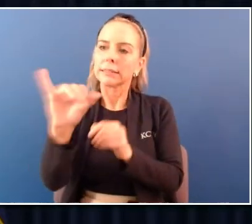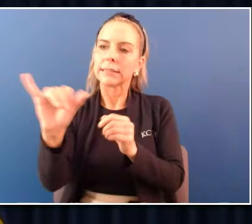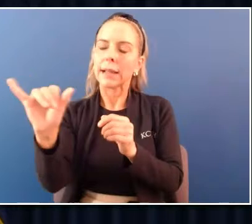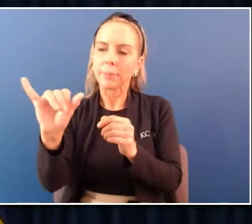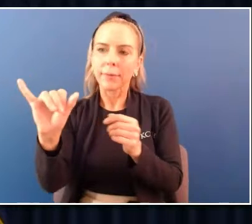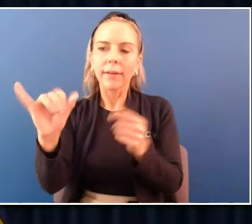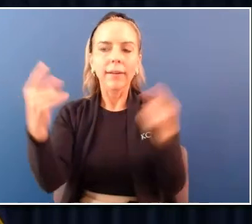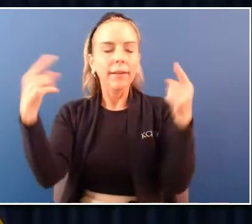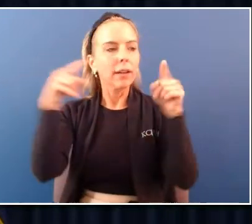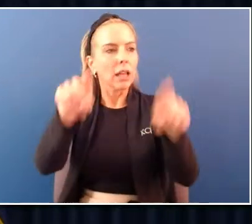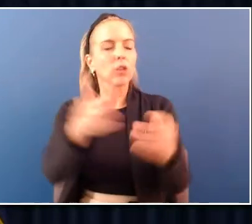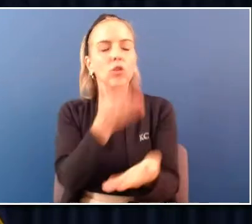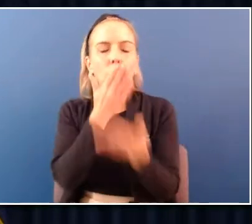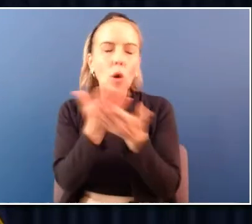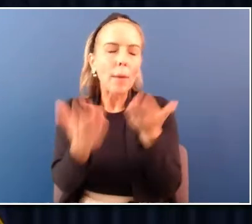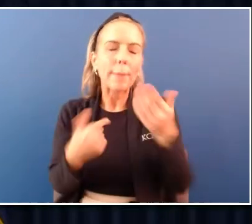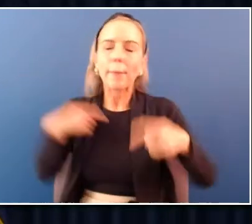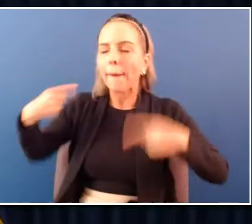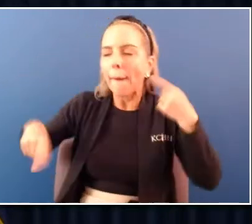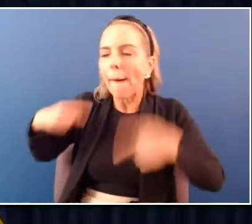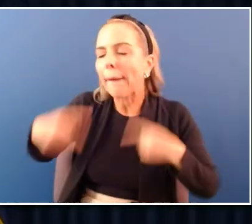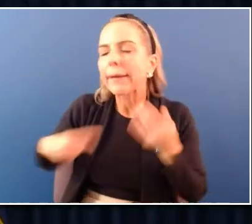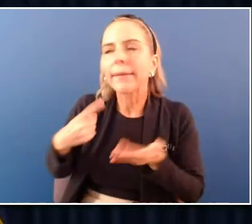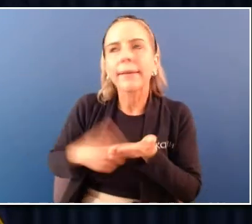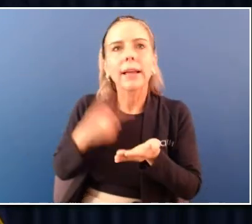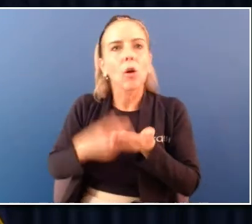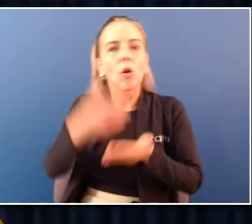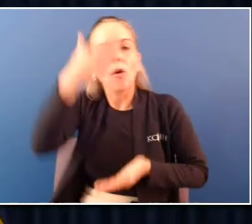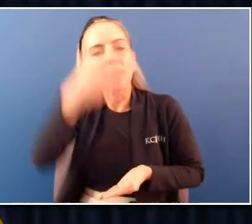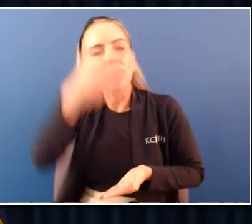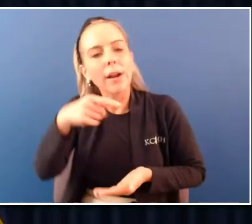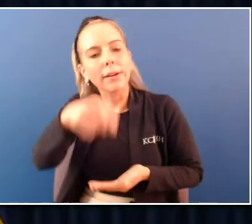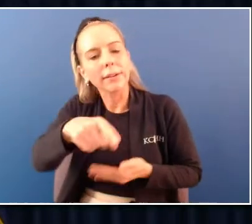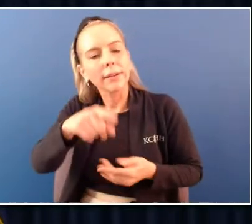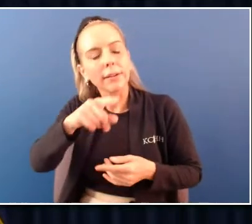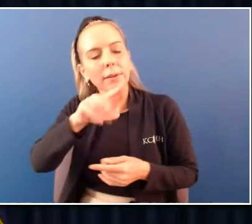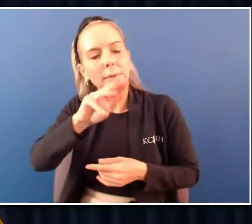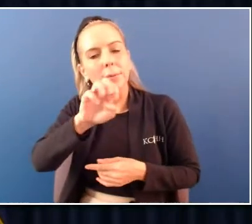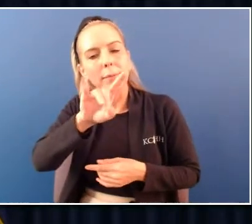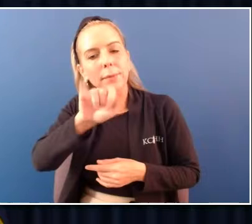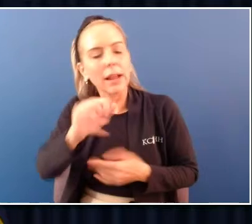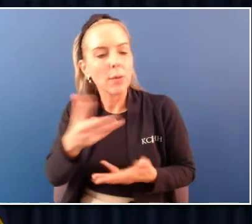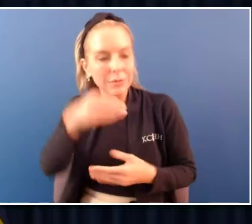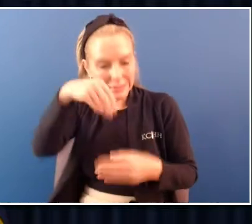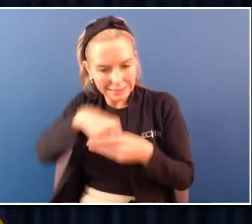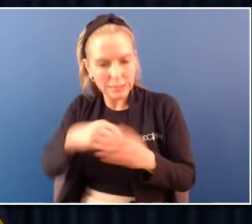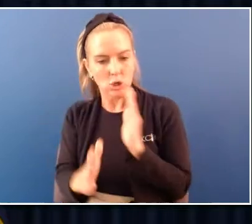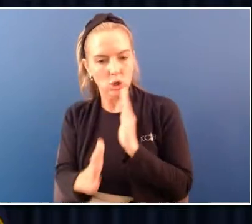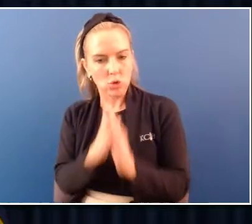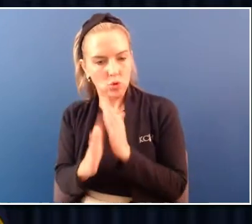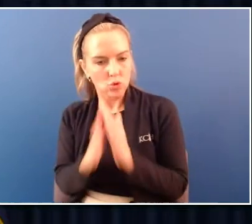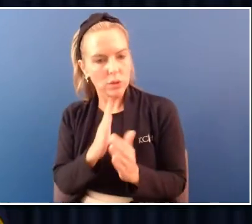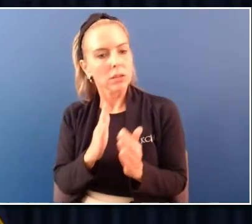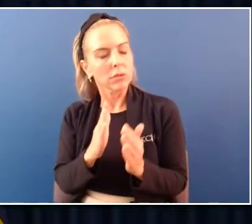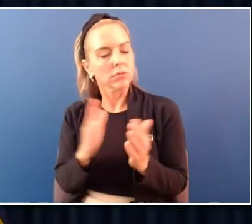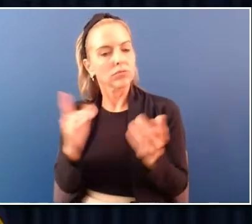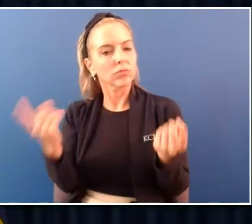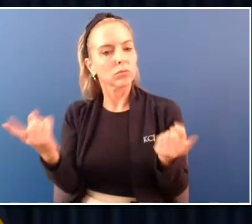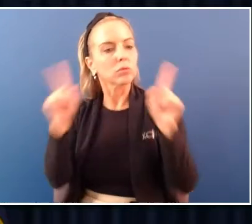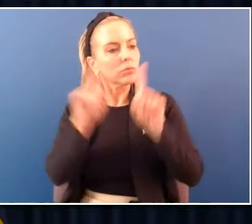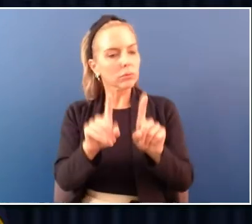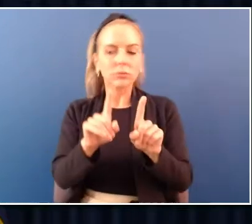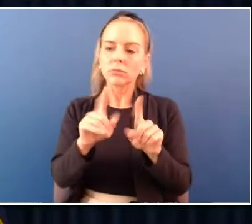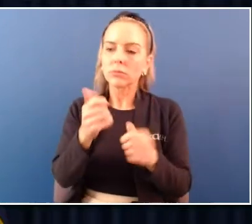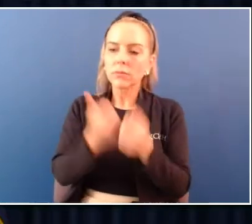may argue while we're up here or in front of the media, when you're actually in somebody's community and everybody's excited